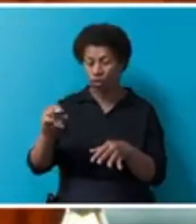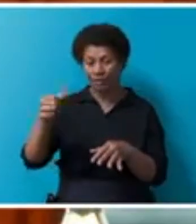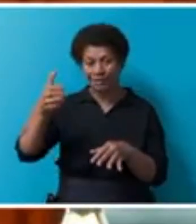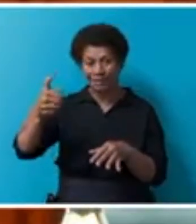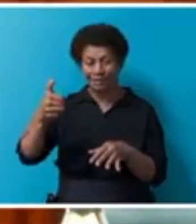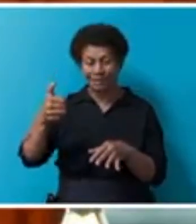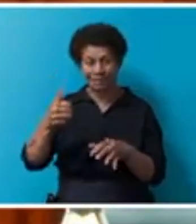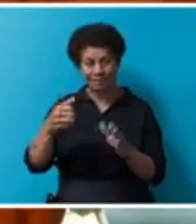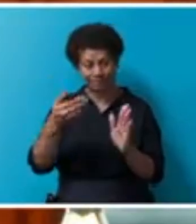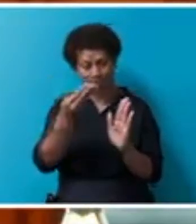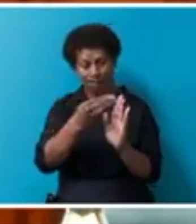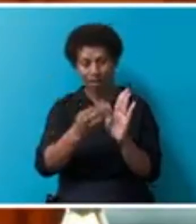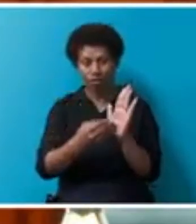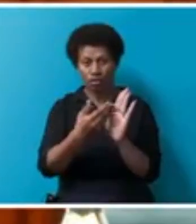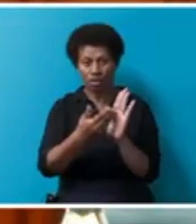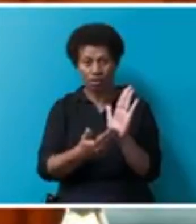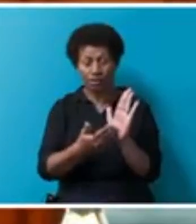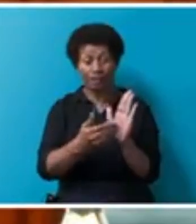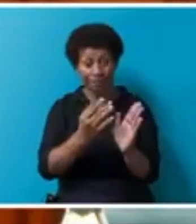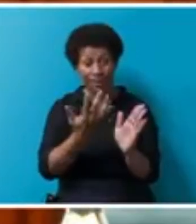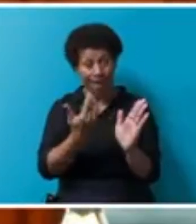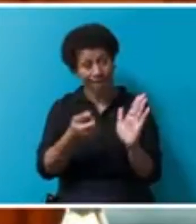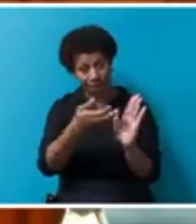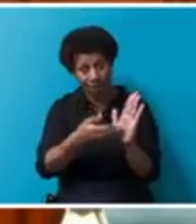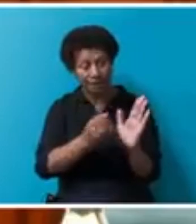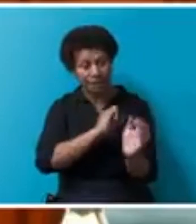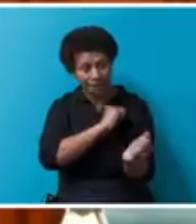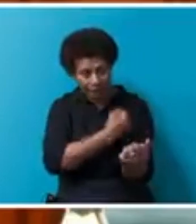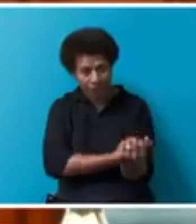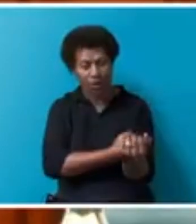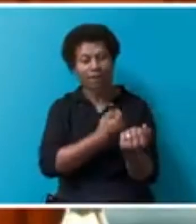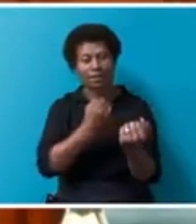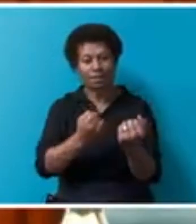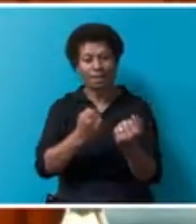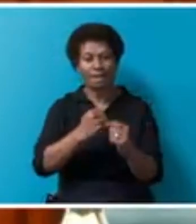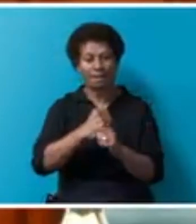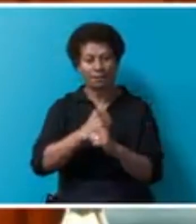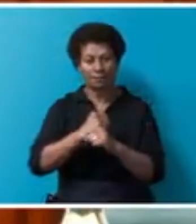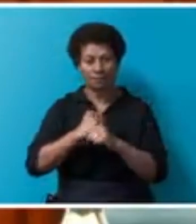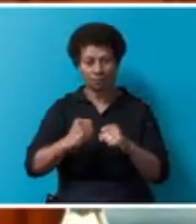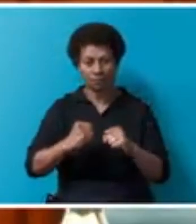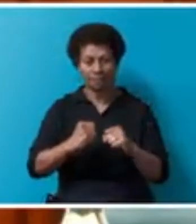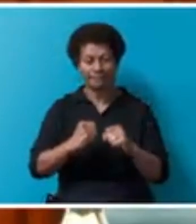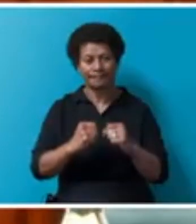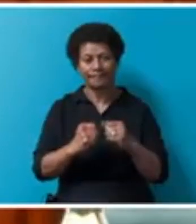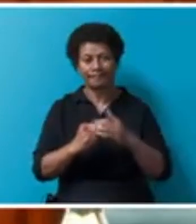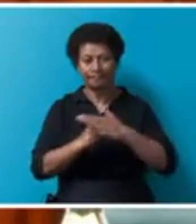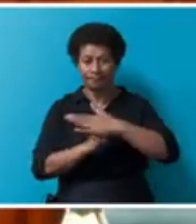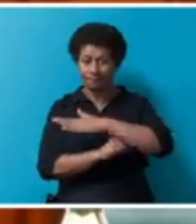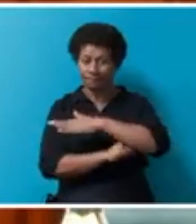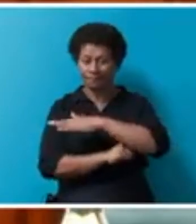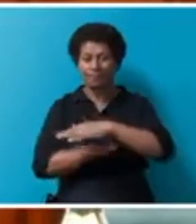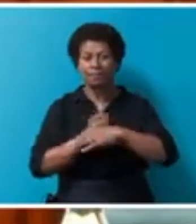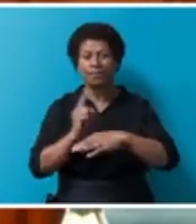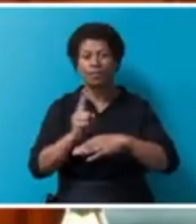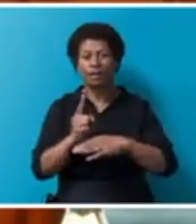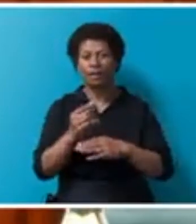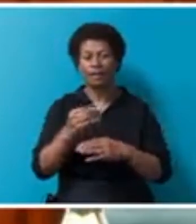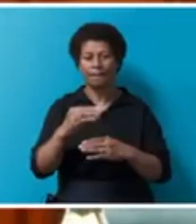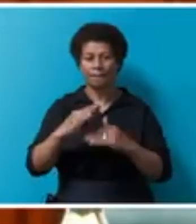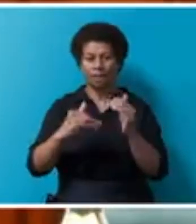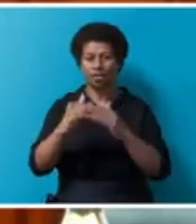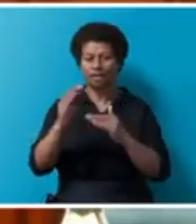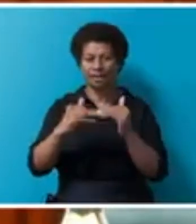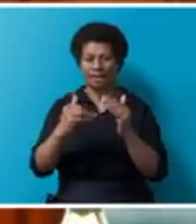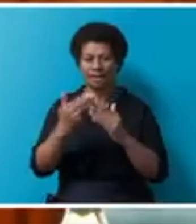which underscores the strength, maturity, and stability of the coalition government, with the theme, building security, stability,